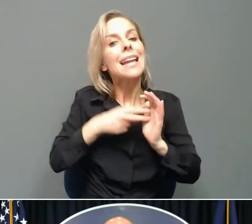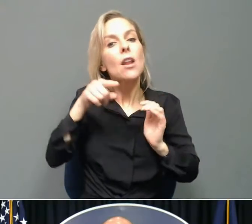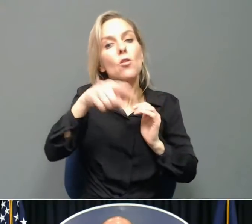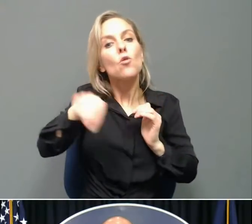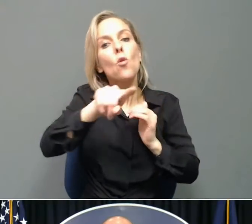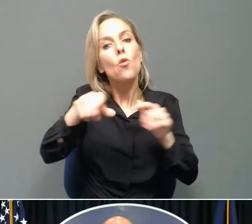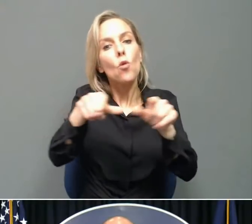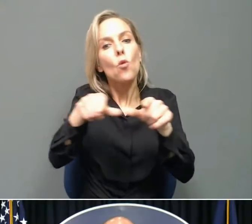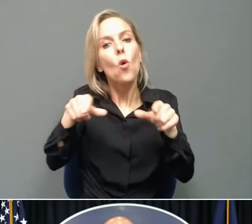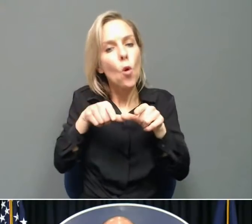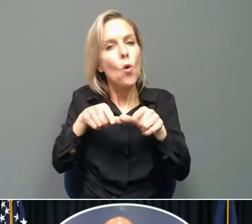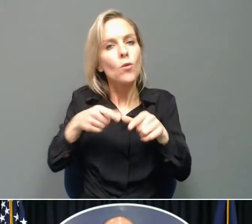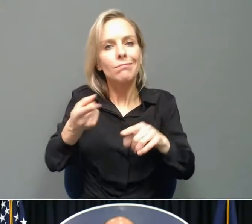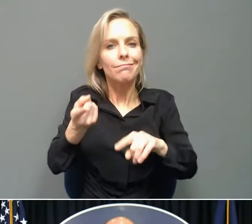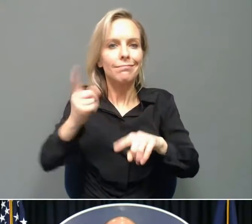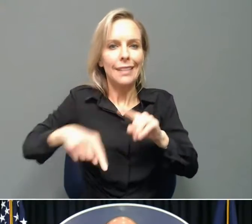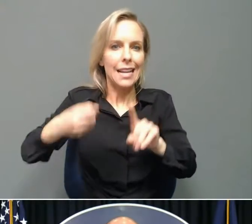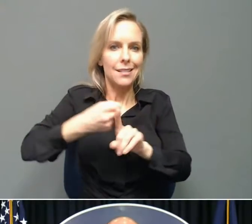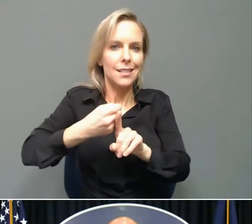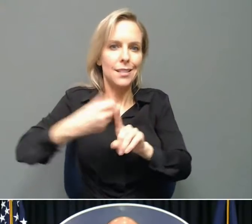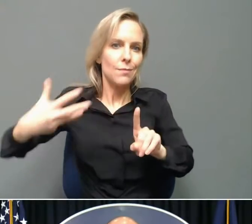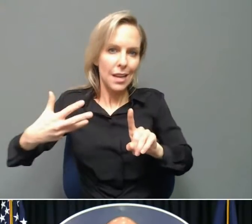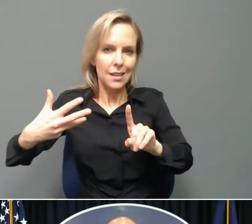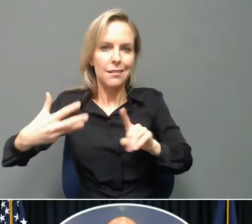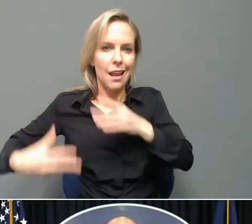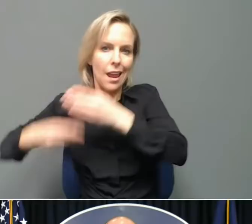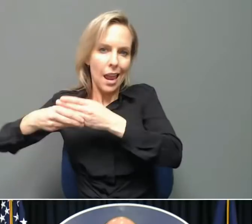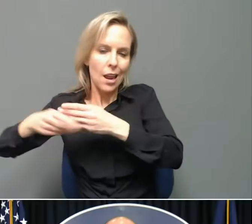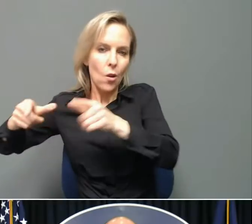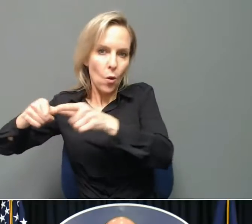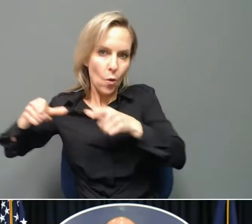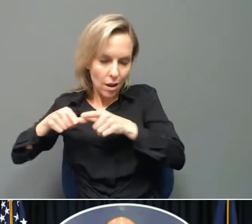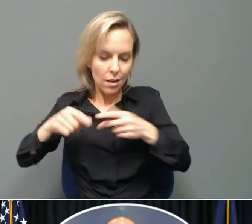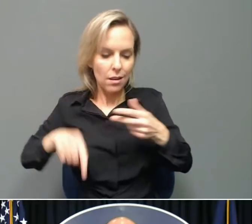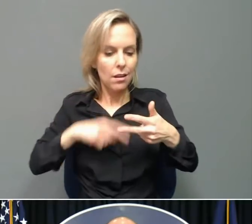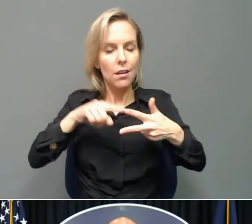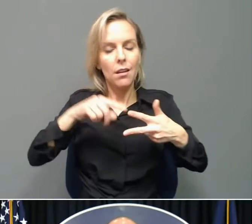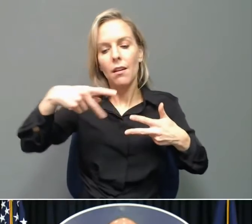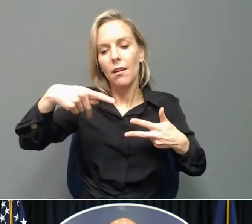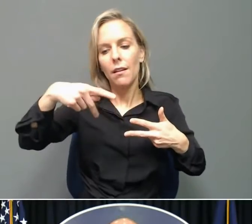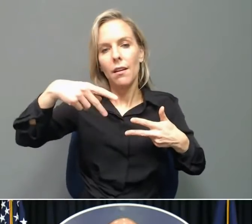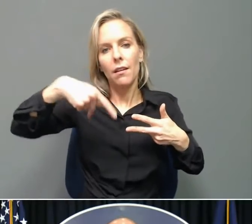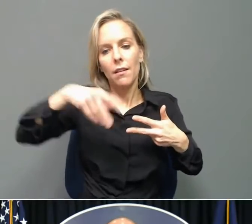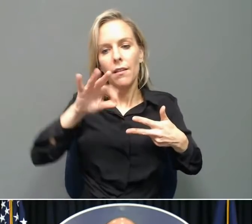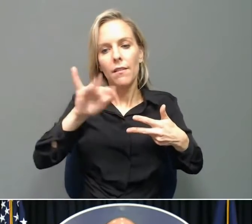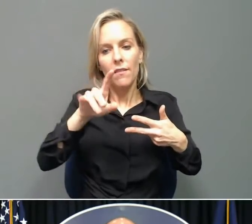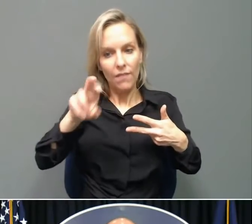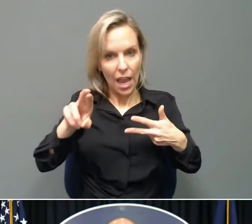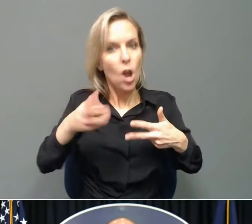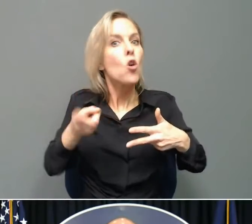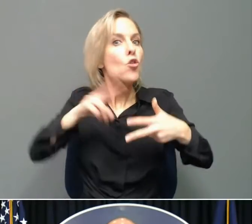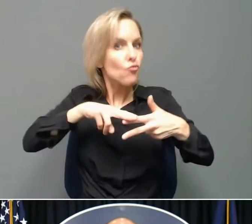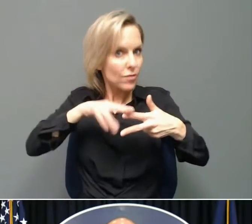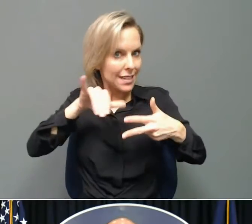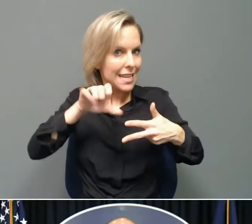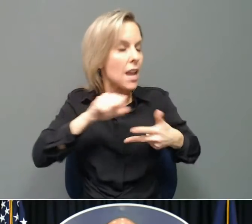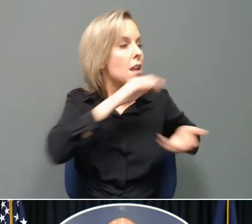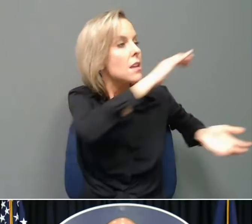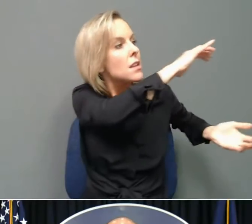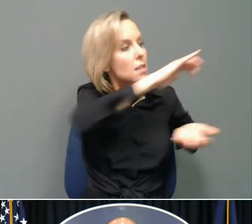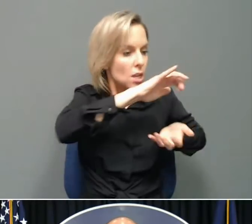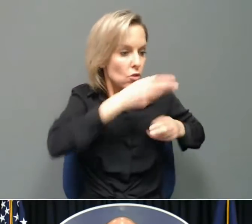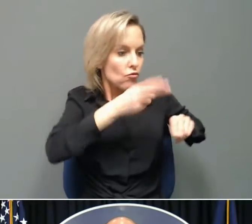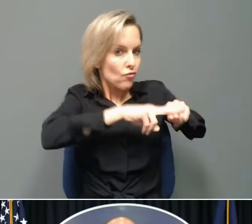able to expand to new locations at this time. Pfizer, we have received increases. Pfizer still comes in very large minimum